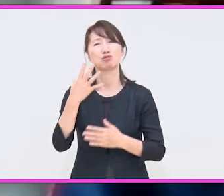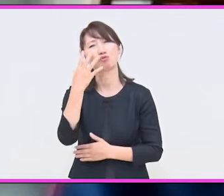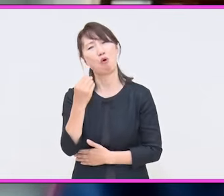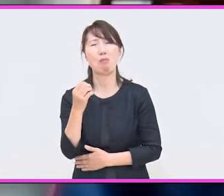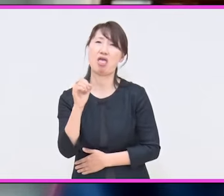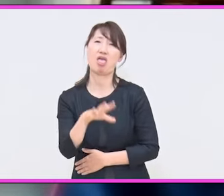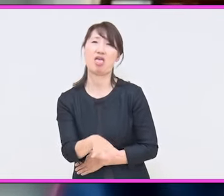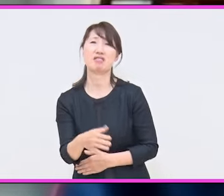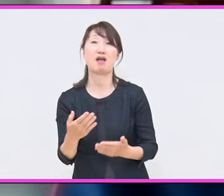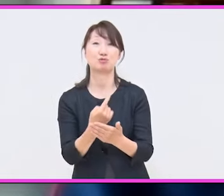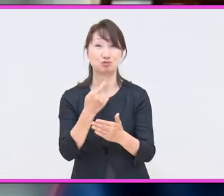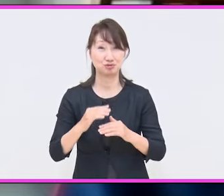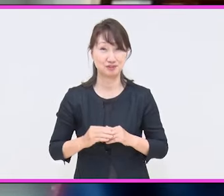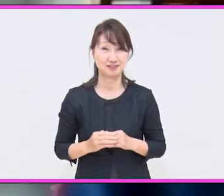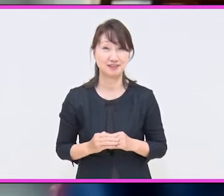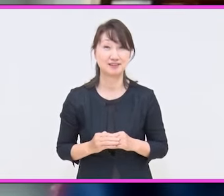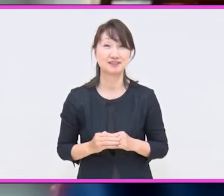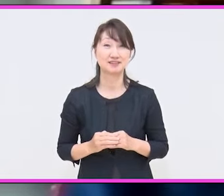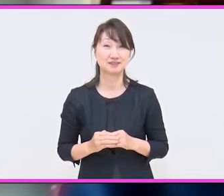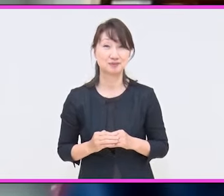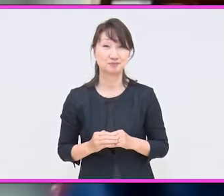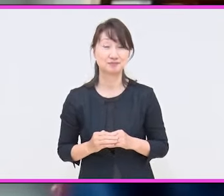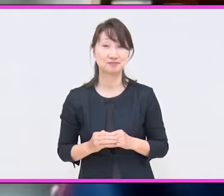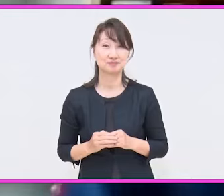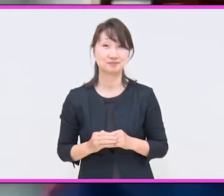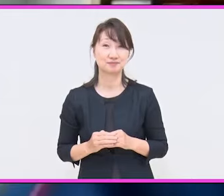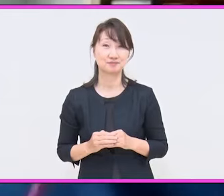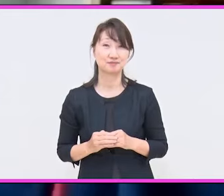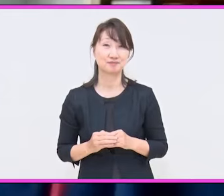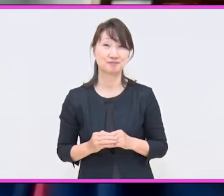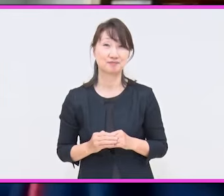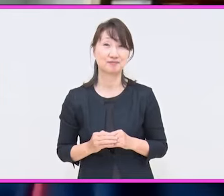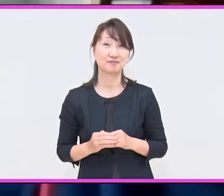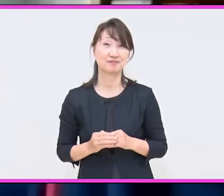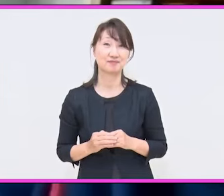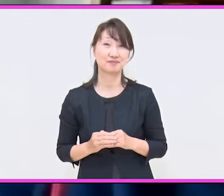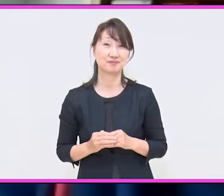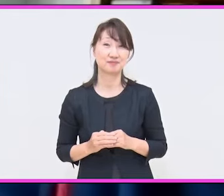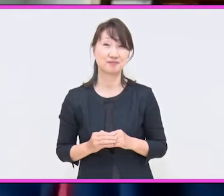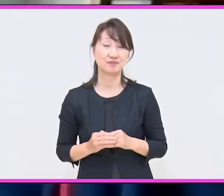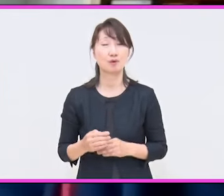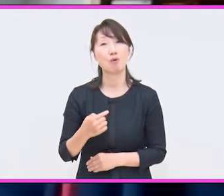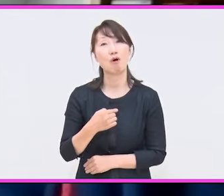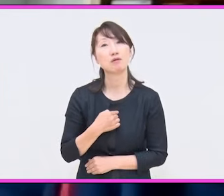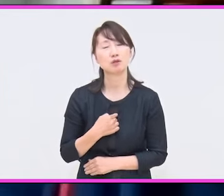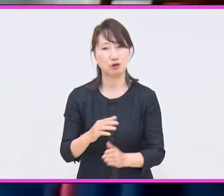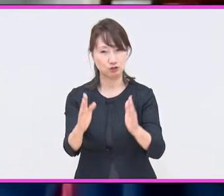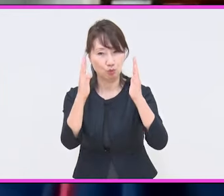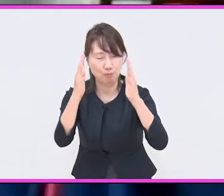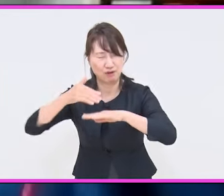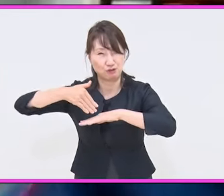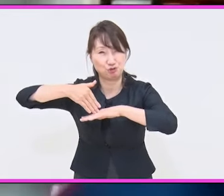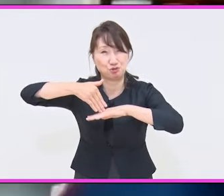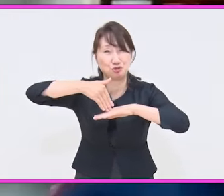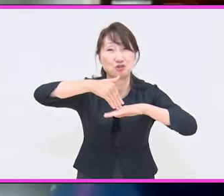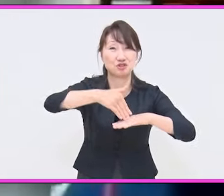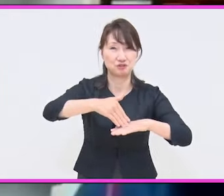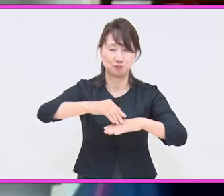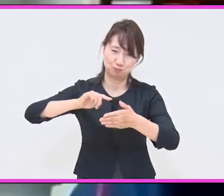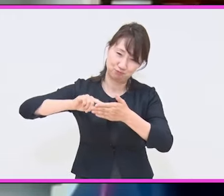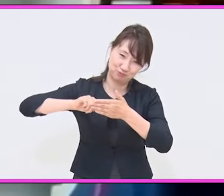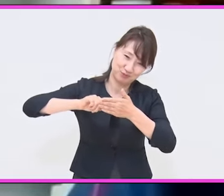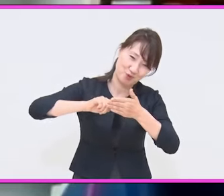have the same thrill, the same grip for me. But I was very lucky. I worked hard, I